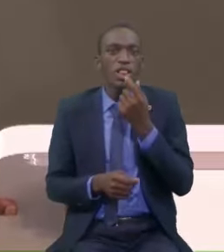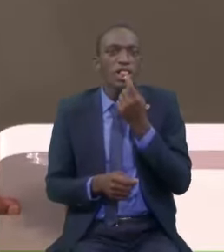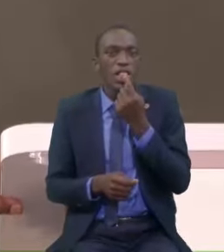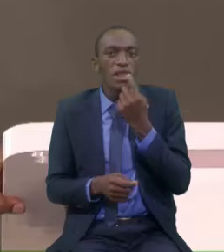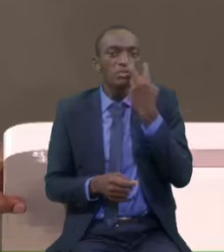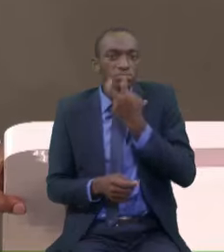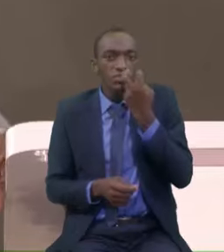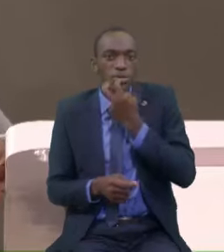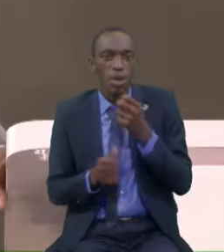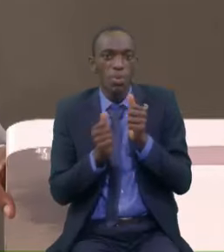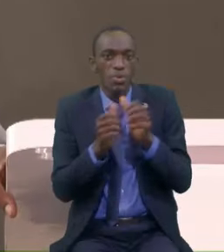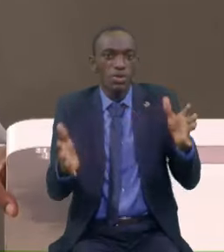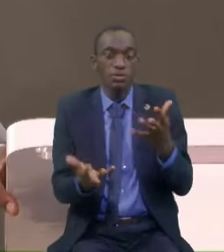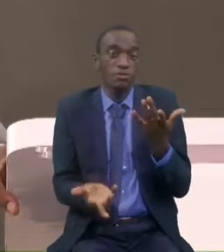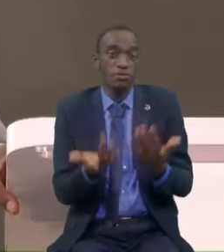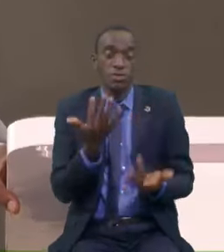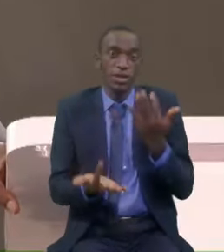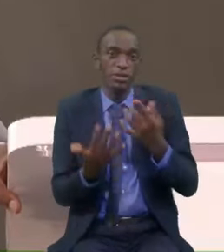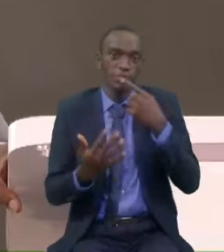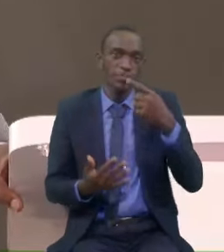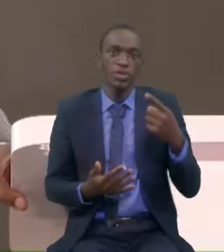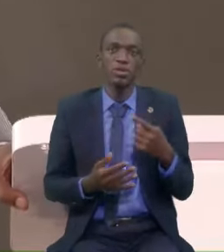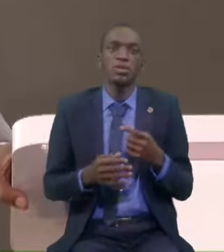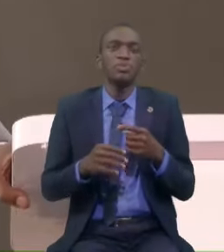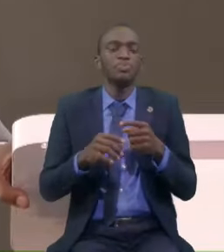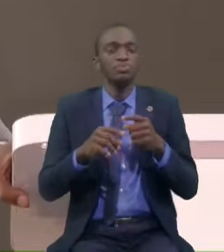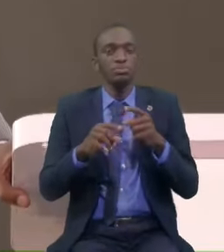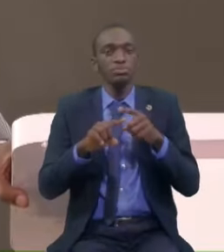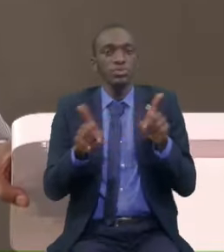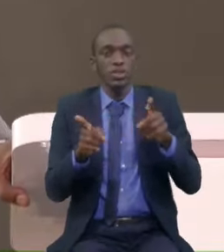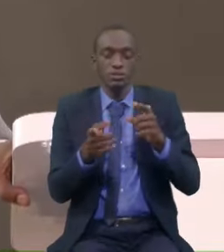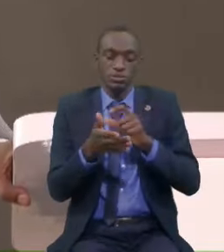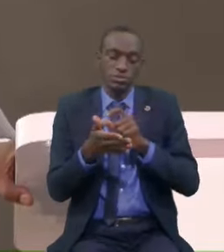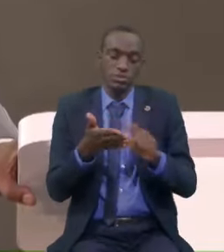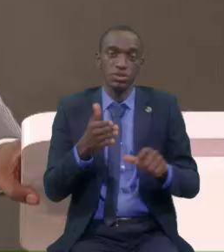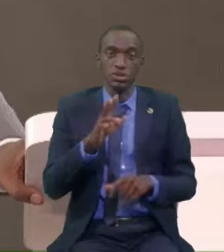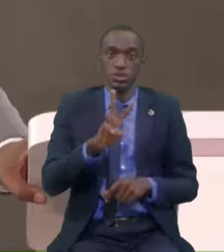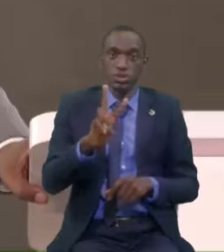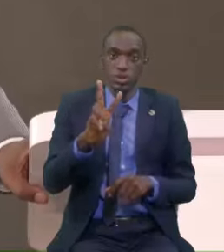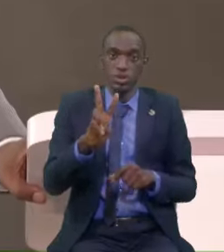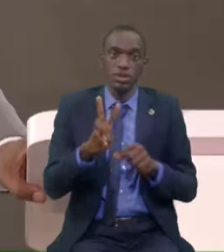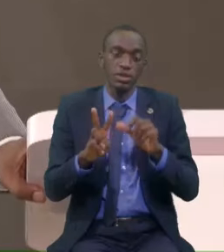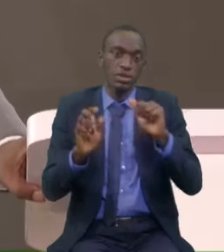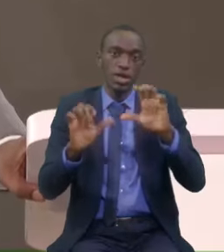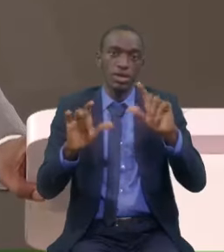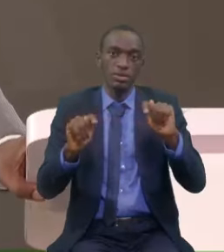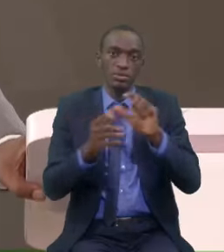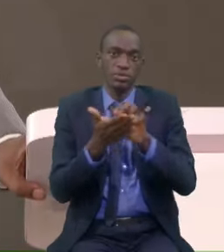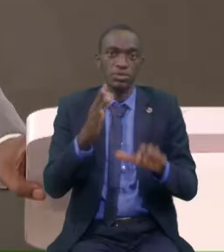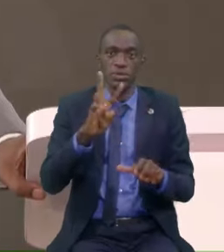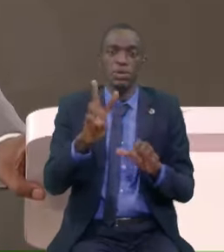2? As they were sitting, the Holy Ghost came upon them, and tongues